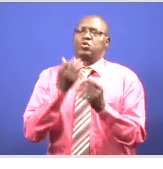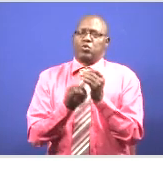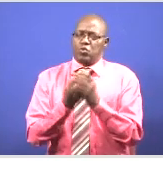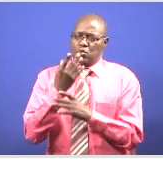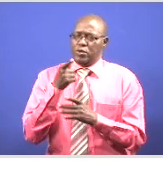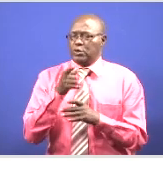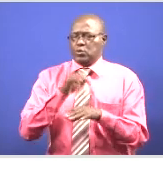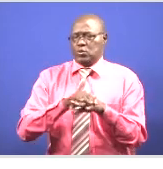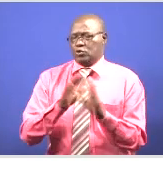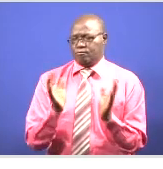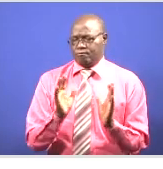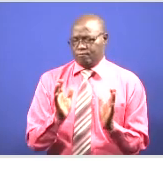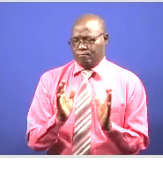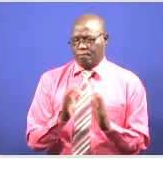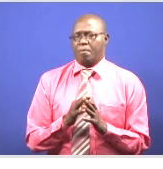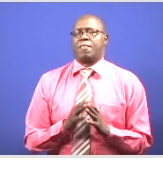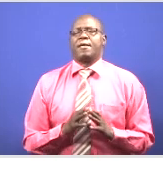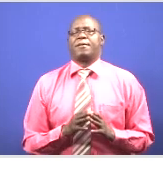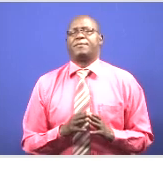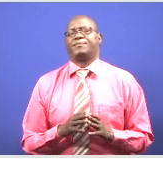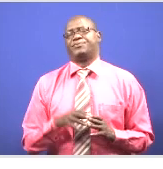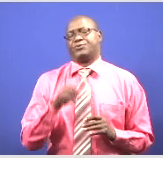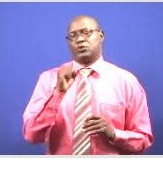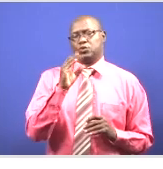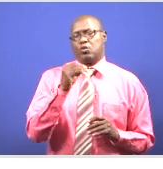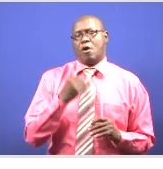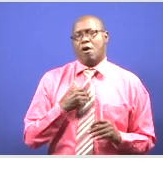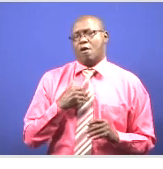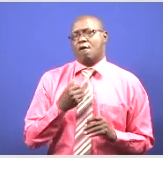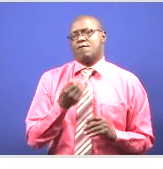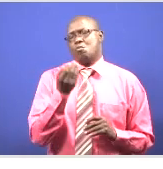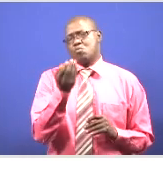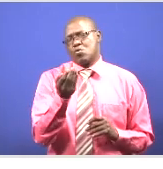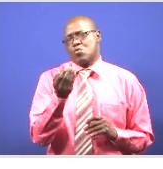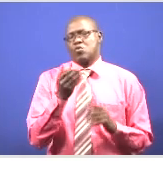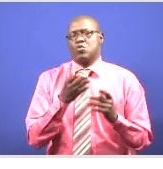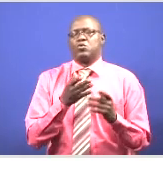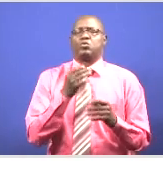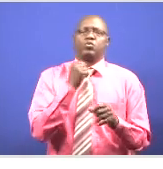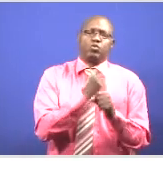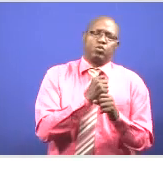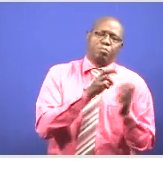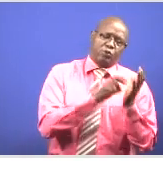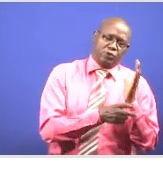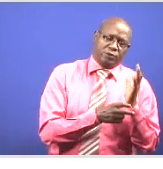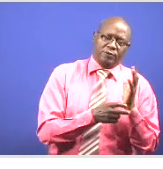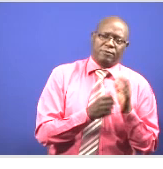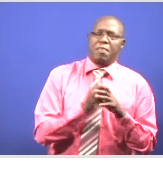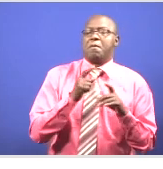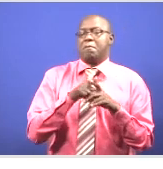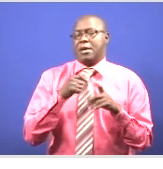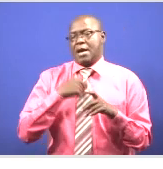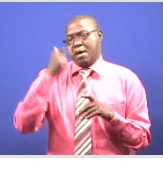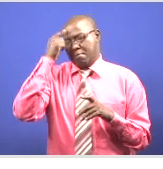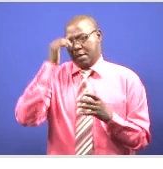we should take. And so we have been borrowing to do projects, whereas I believe,